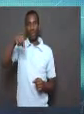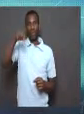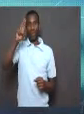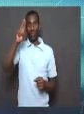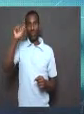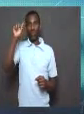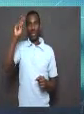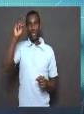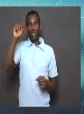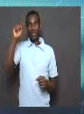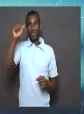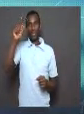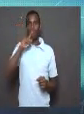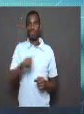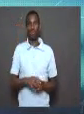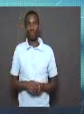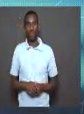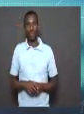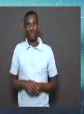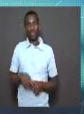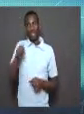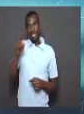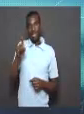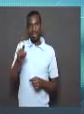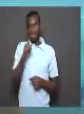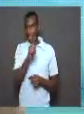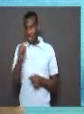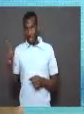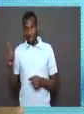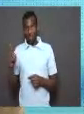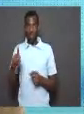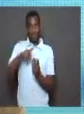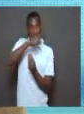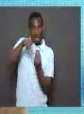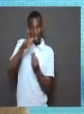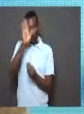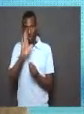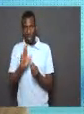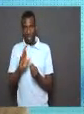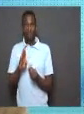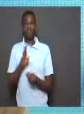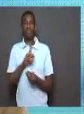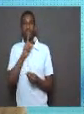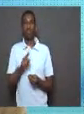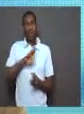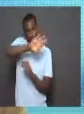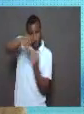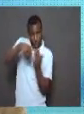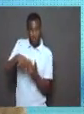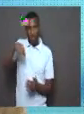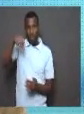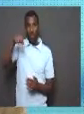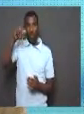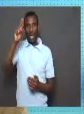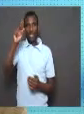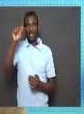similar to particles of gas. If all the quanta that exist in